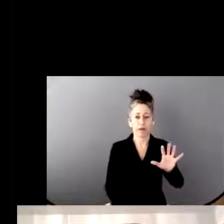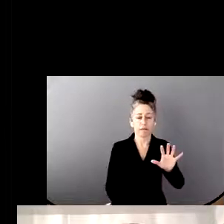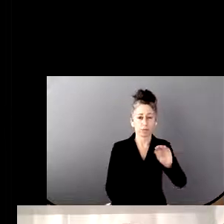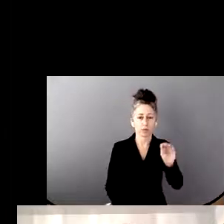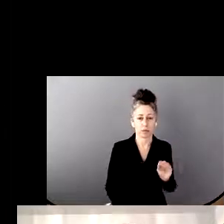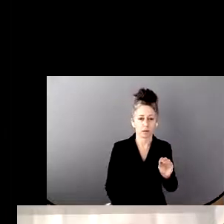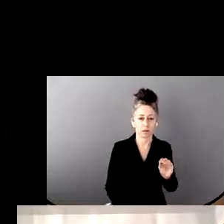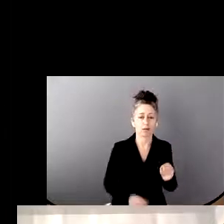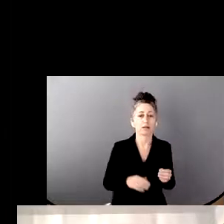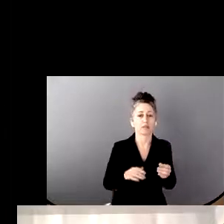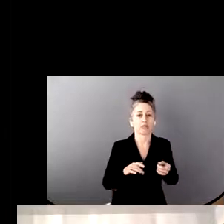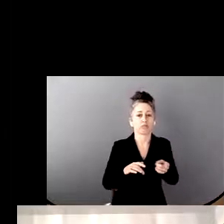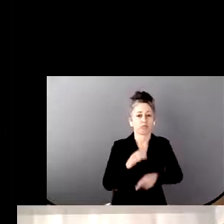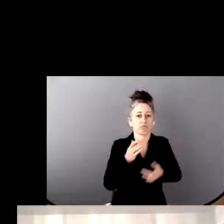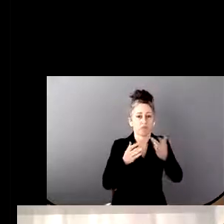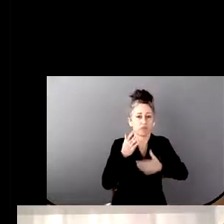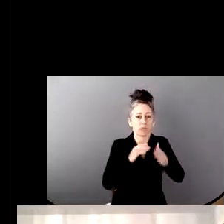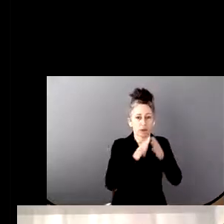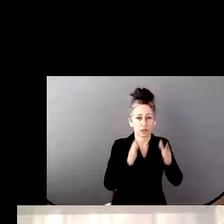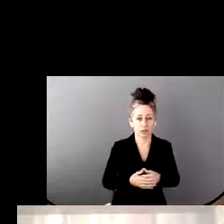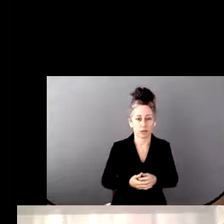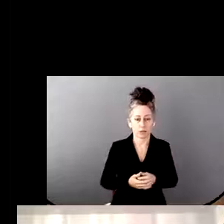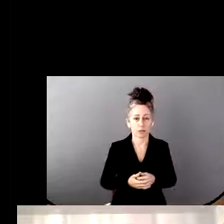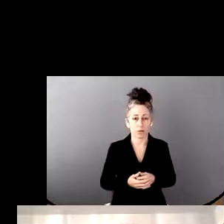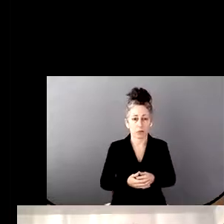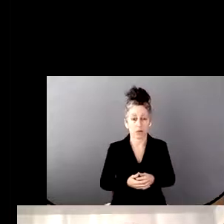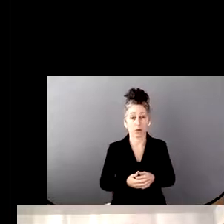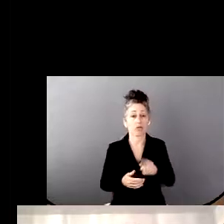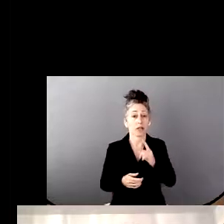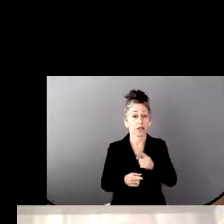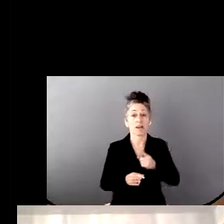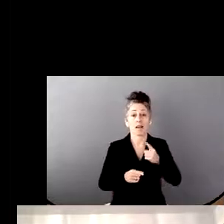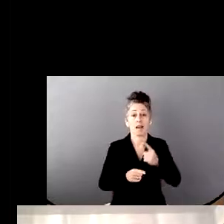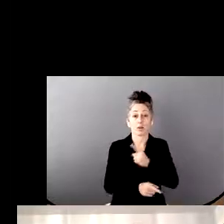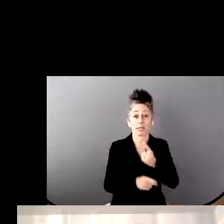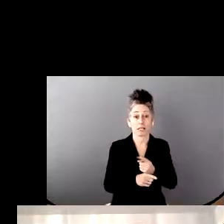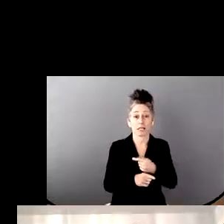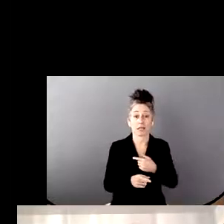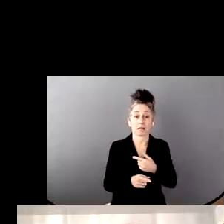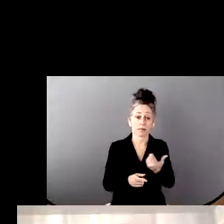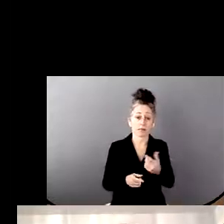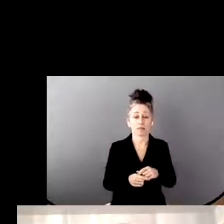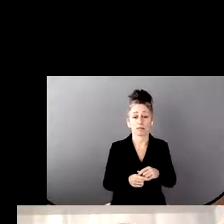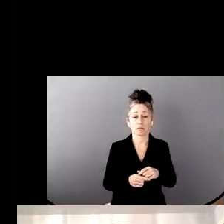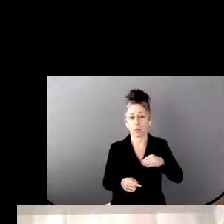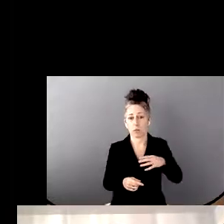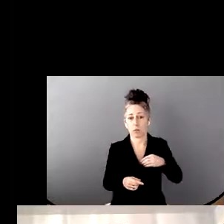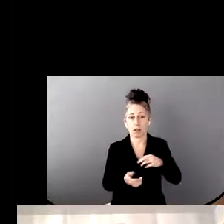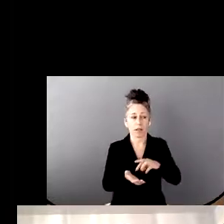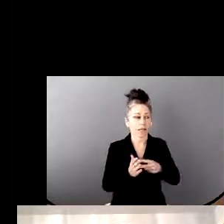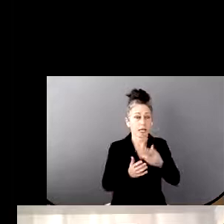housing. And the American Housing Survey defines adequacy using different factors, things like what's the